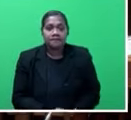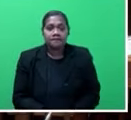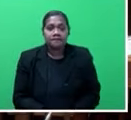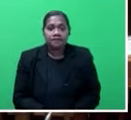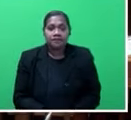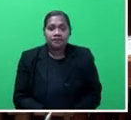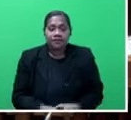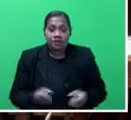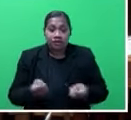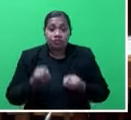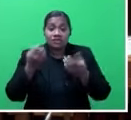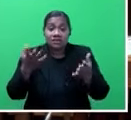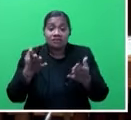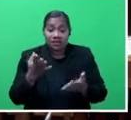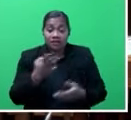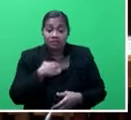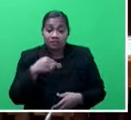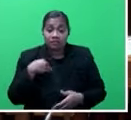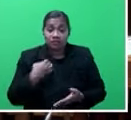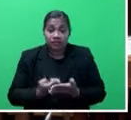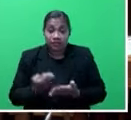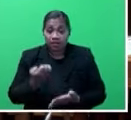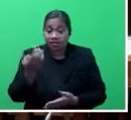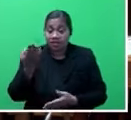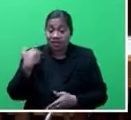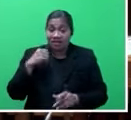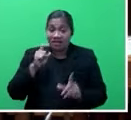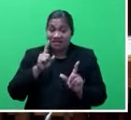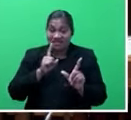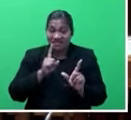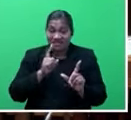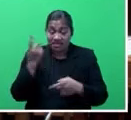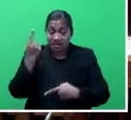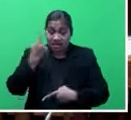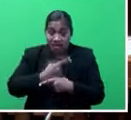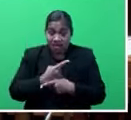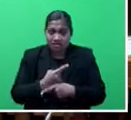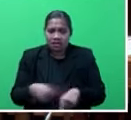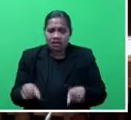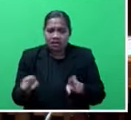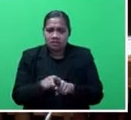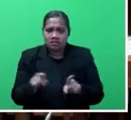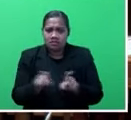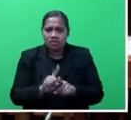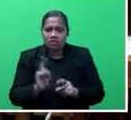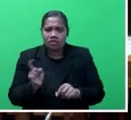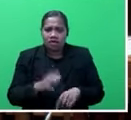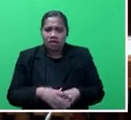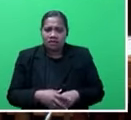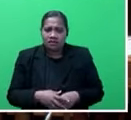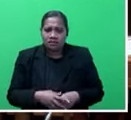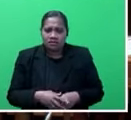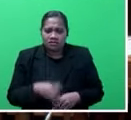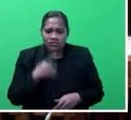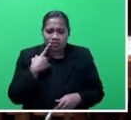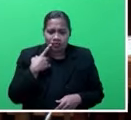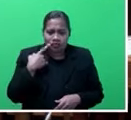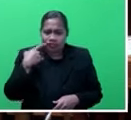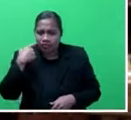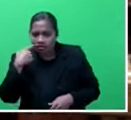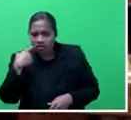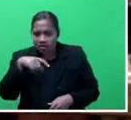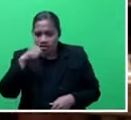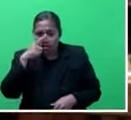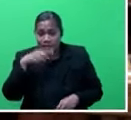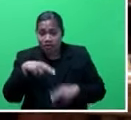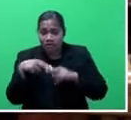presented by the Minister of Economy last night is sugar-coated to deceive, and I emphasize that, to deceive the people of Fiji. It